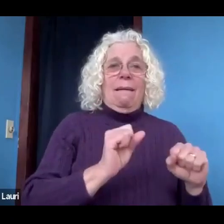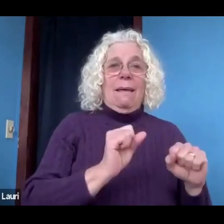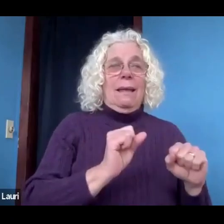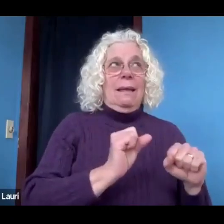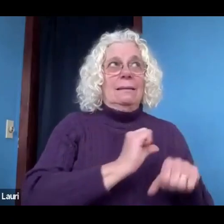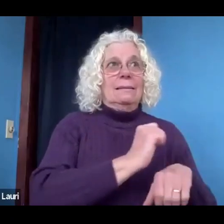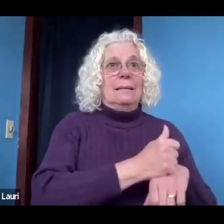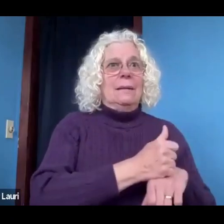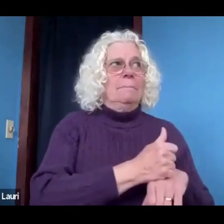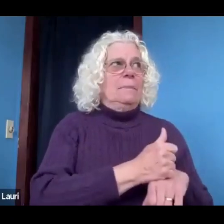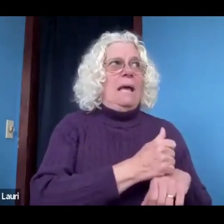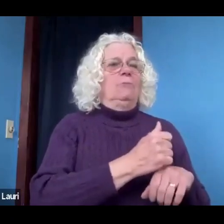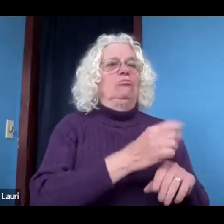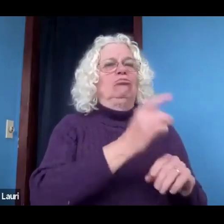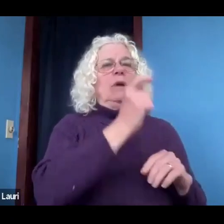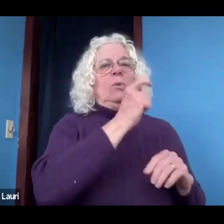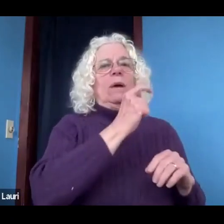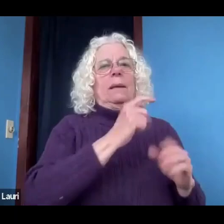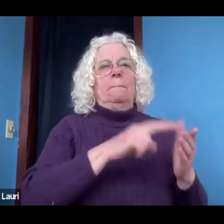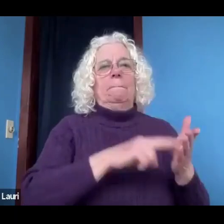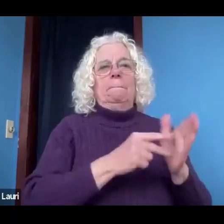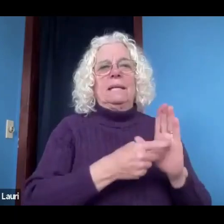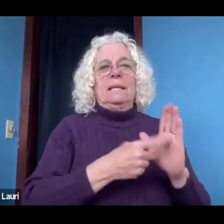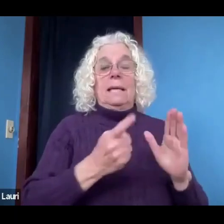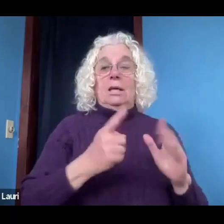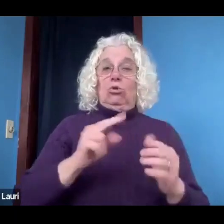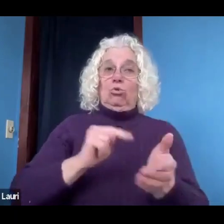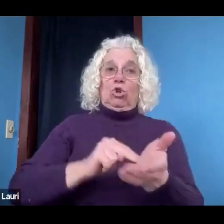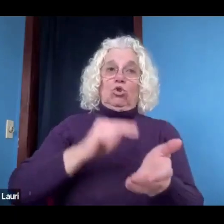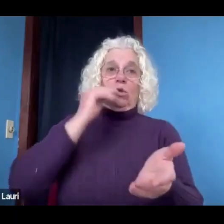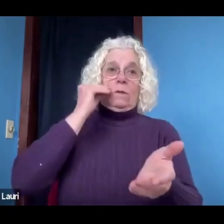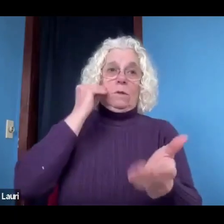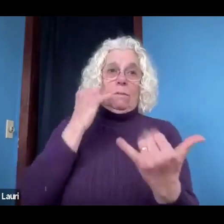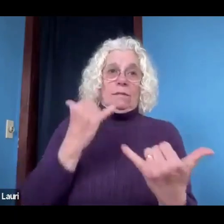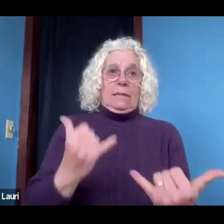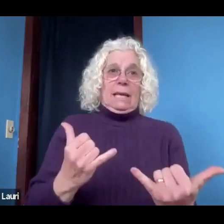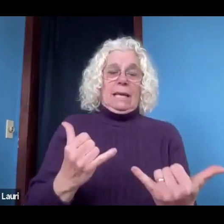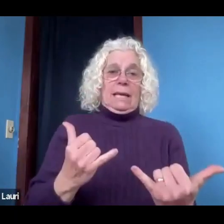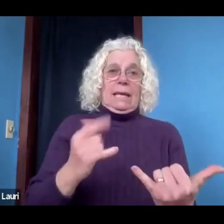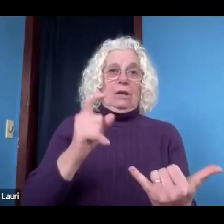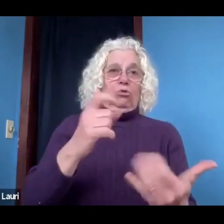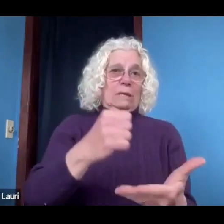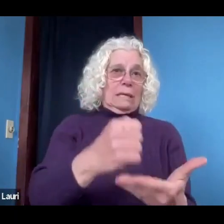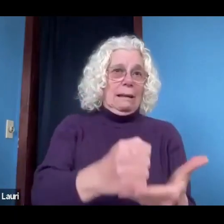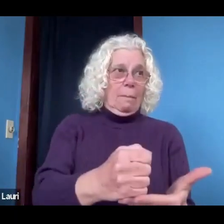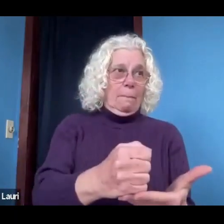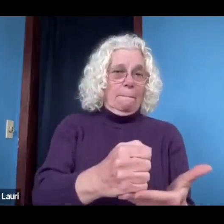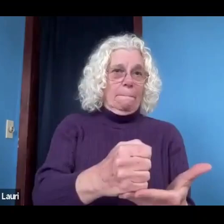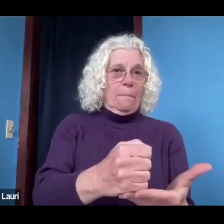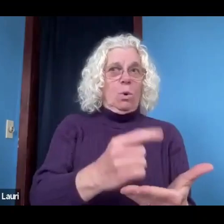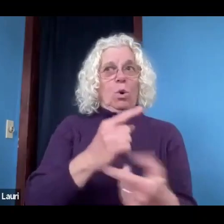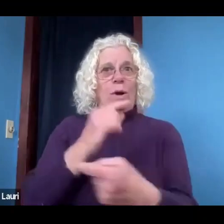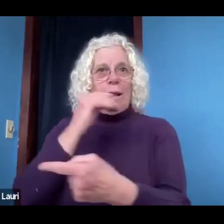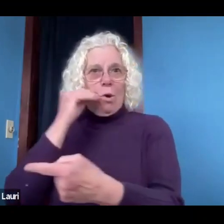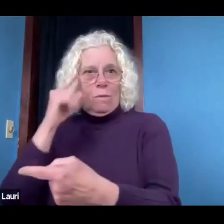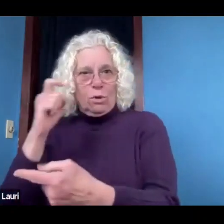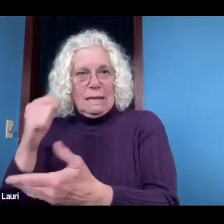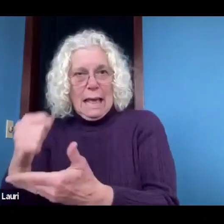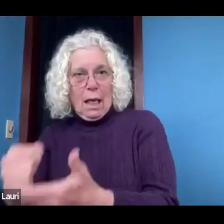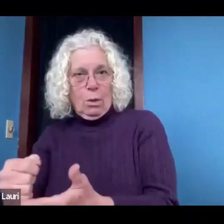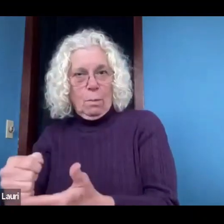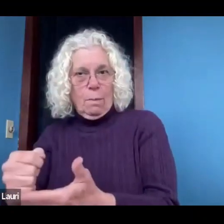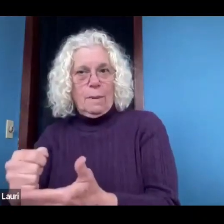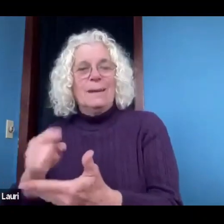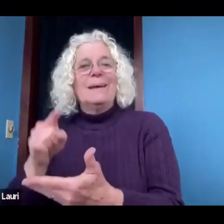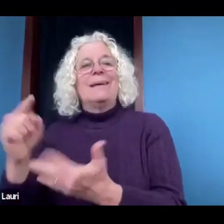none of them immediately start. So let's say you're in the nursing home today and you need help, or you need help in the home. A lot of them